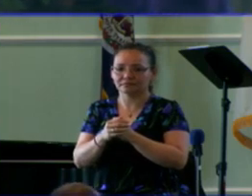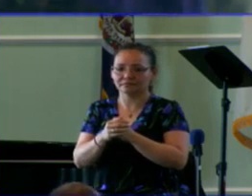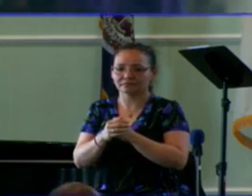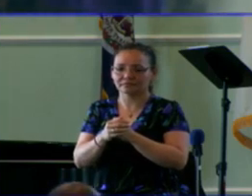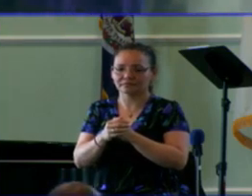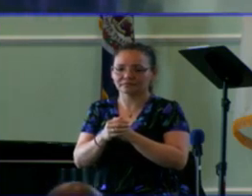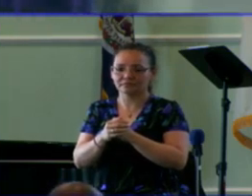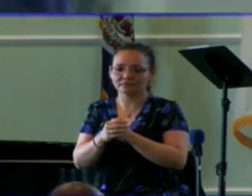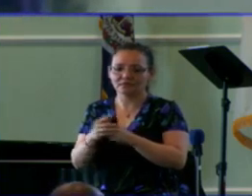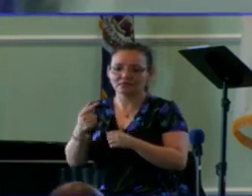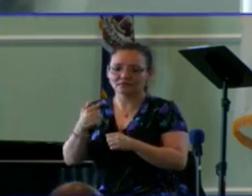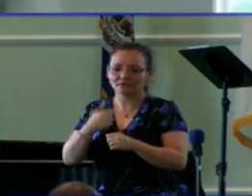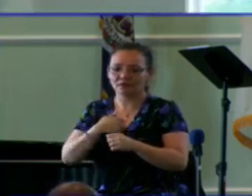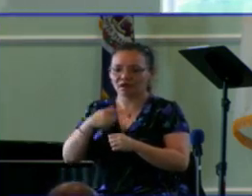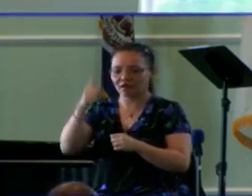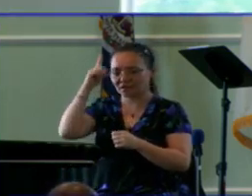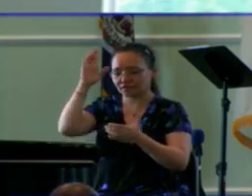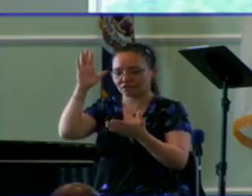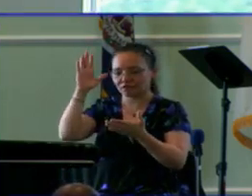So I trust